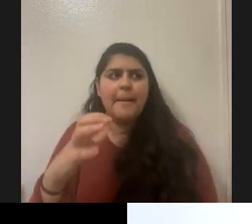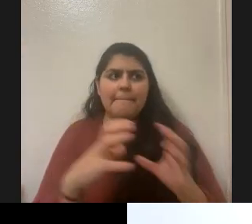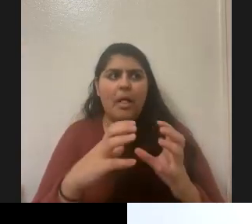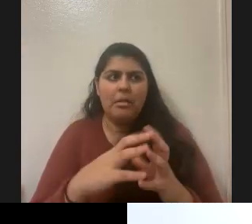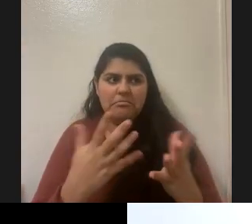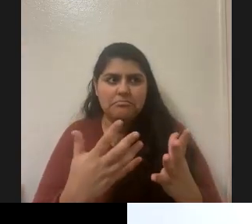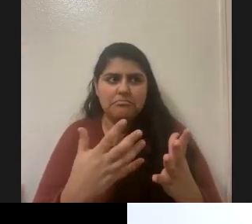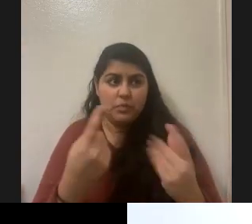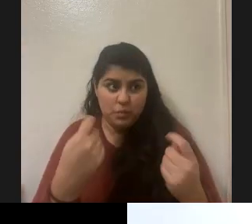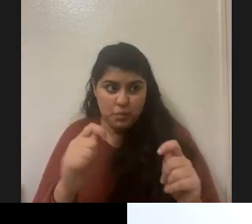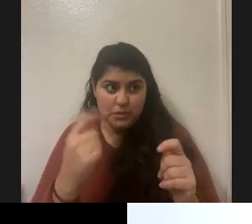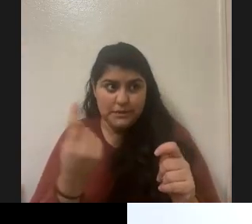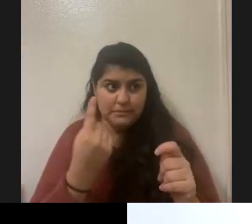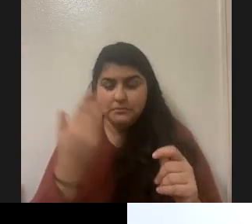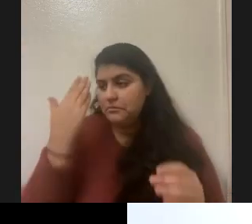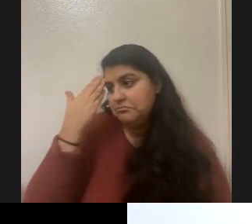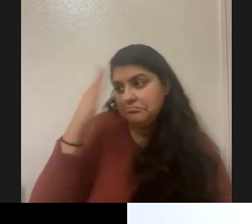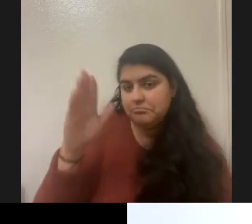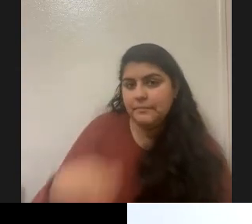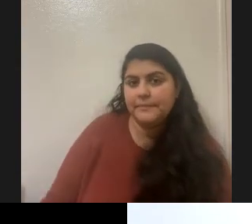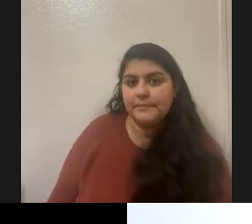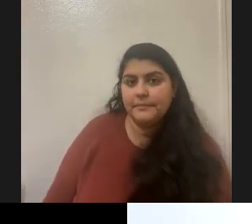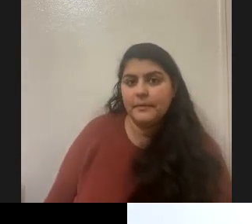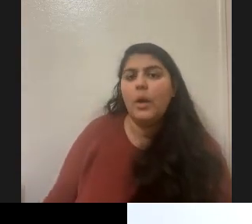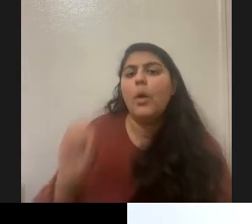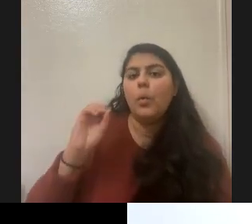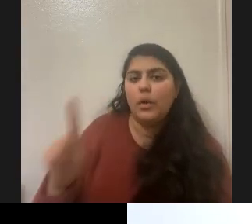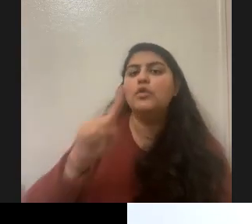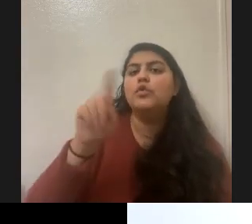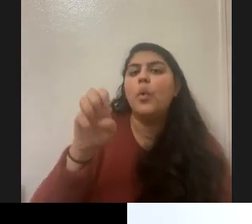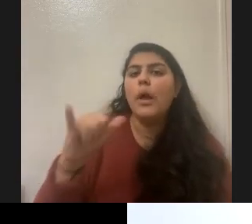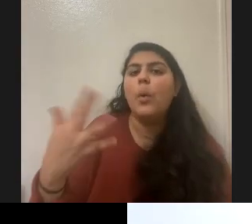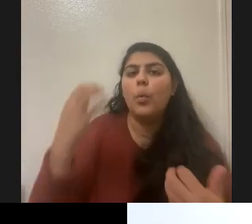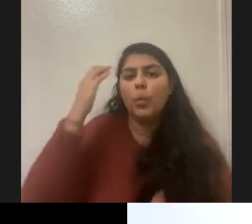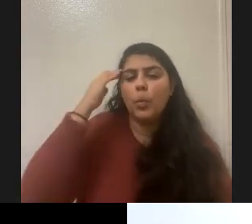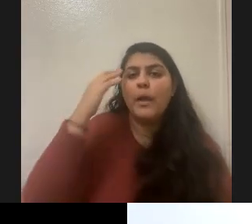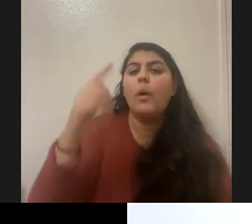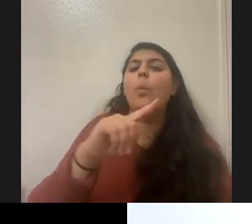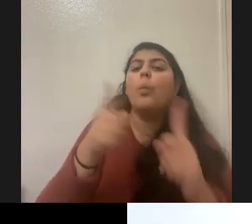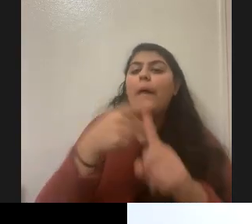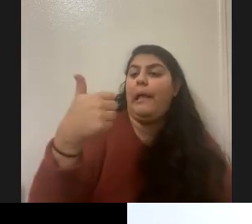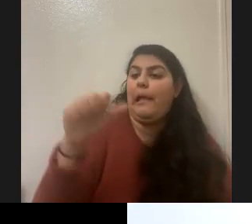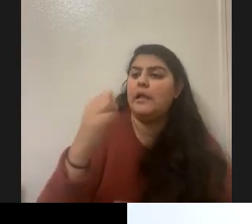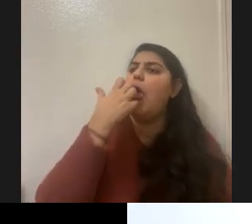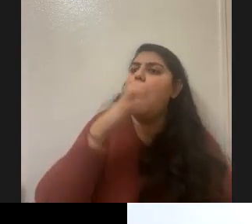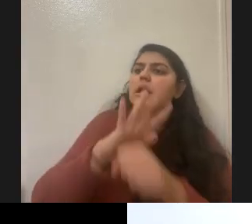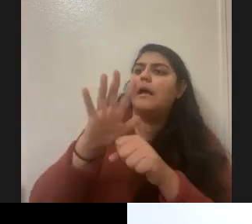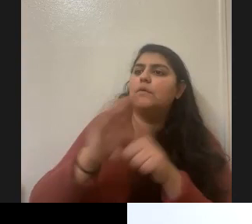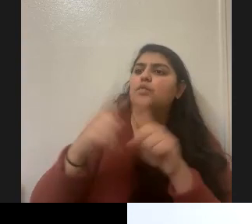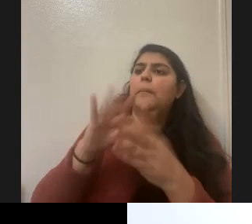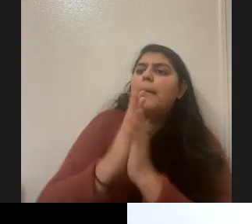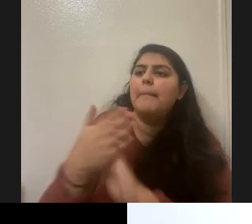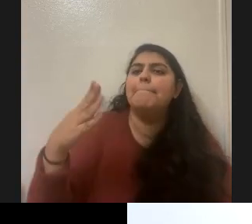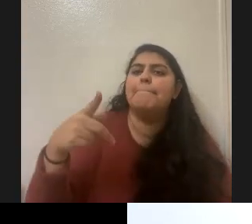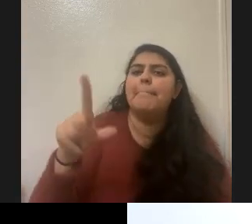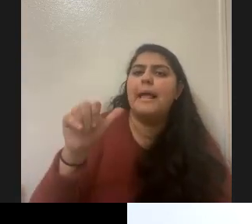something? It might be. Like, I don't know. All right. Zoe wants to know, when is gas hot enough to be plasma?